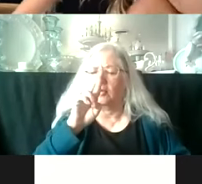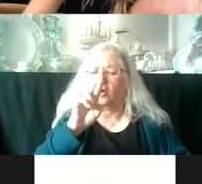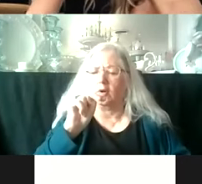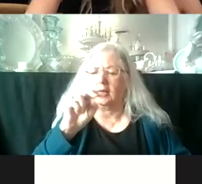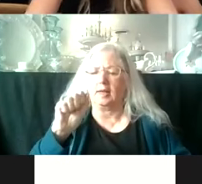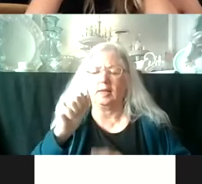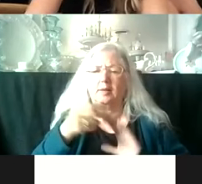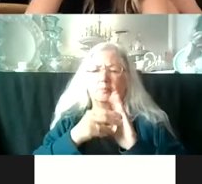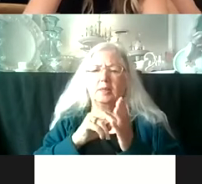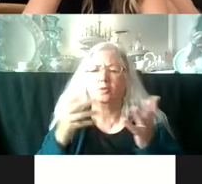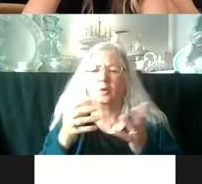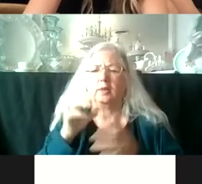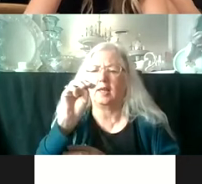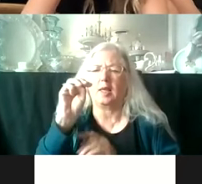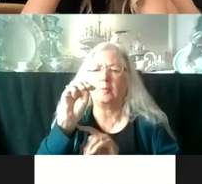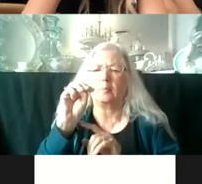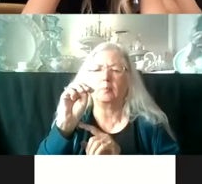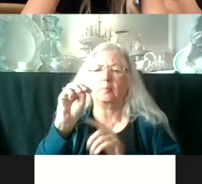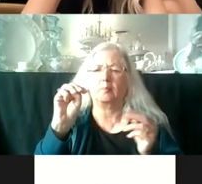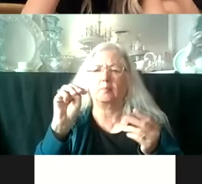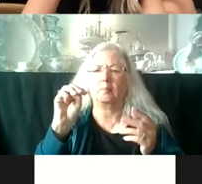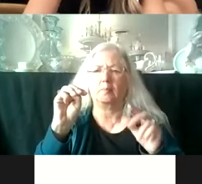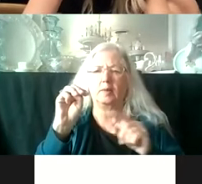for? What does the M stand for?